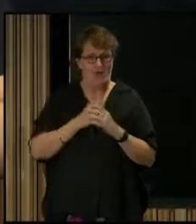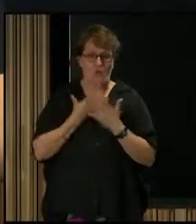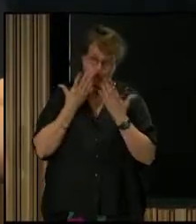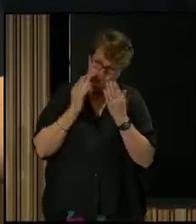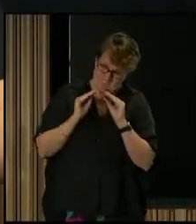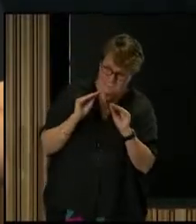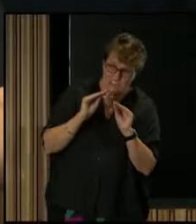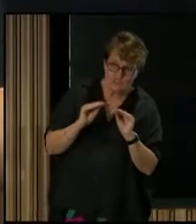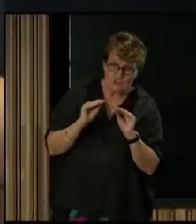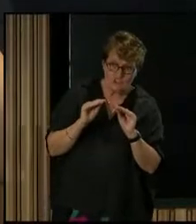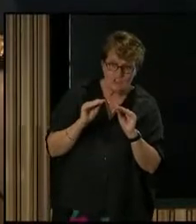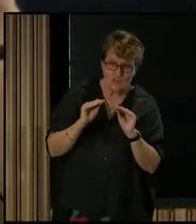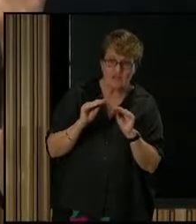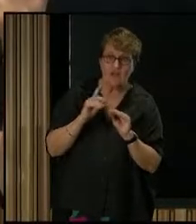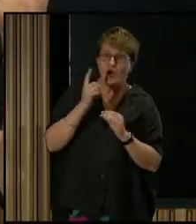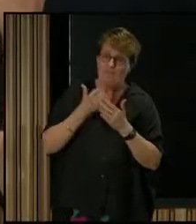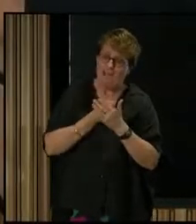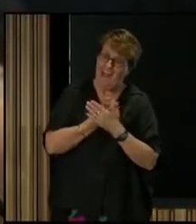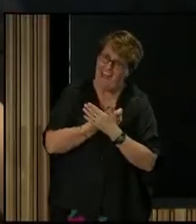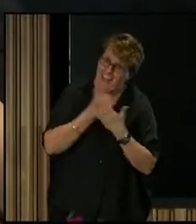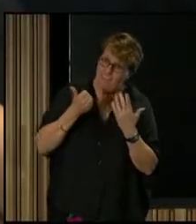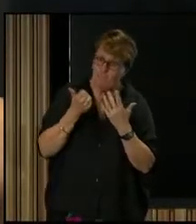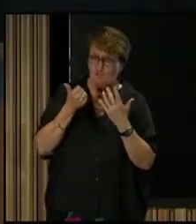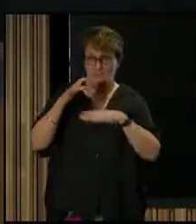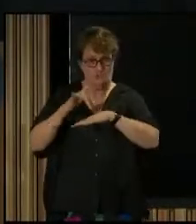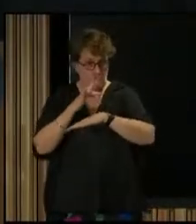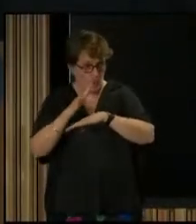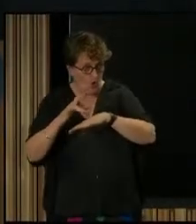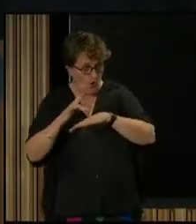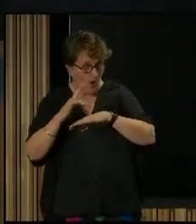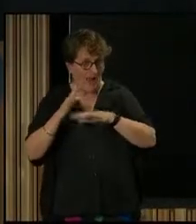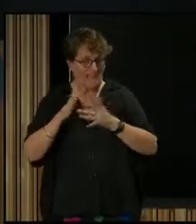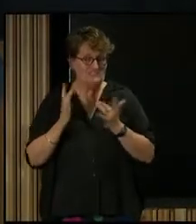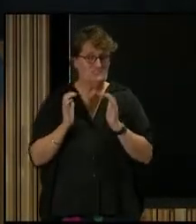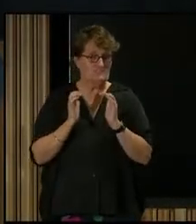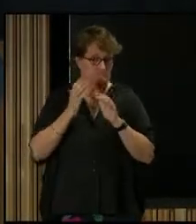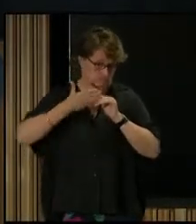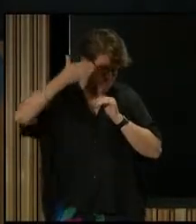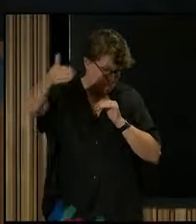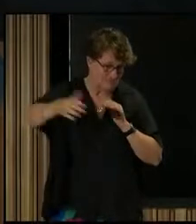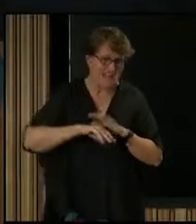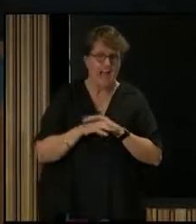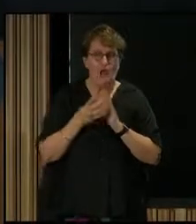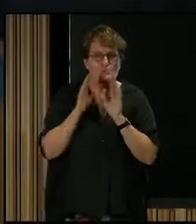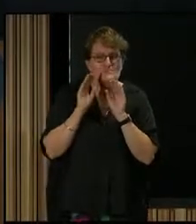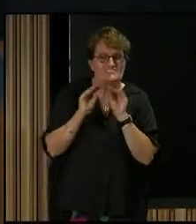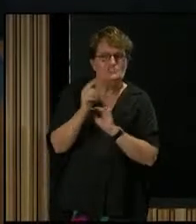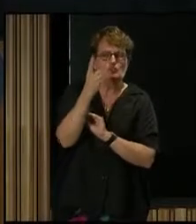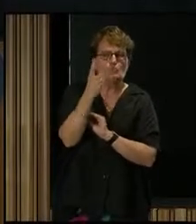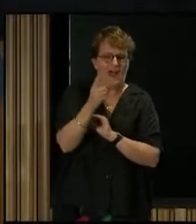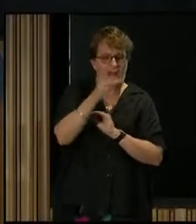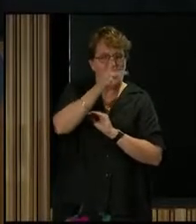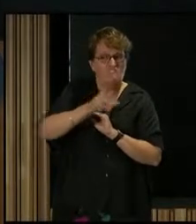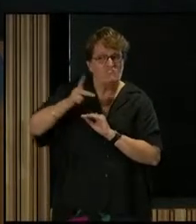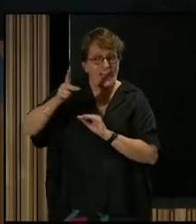that by every show from now on until it is done, I will teach one tiny phrase